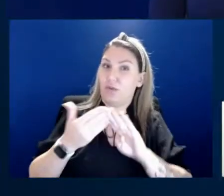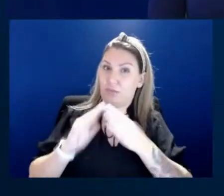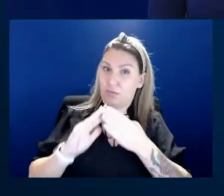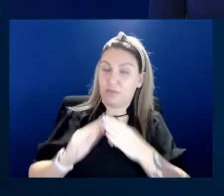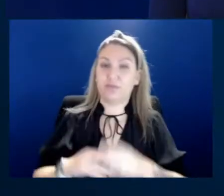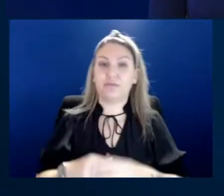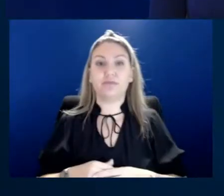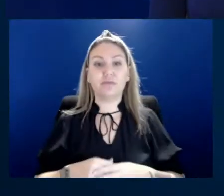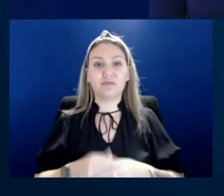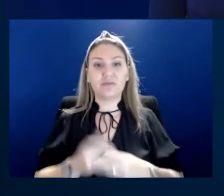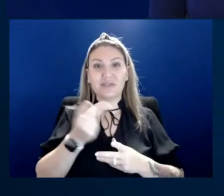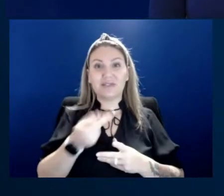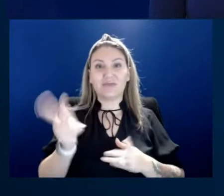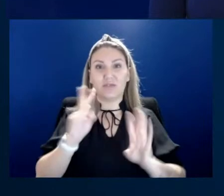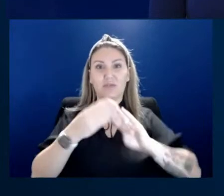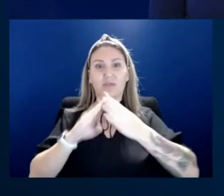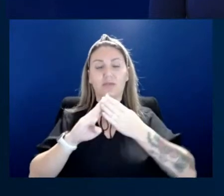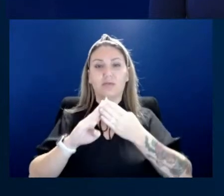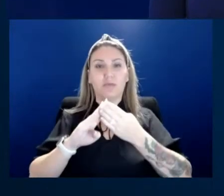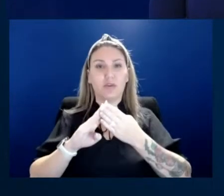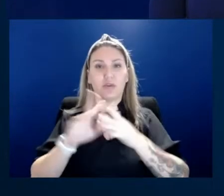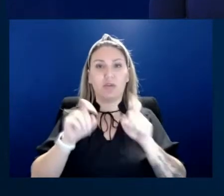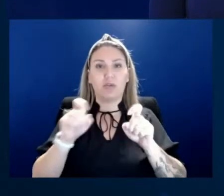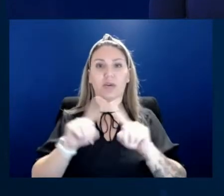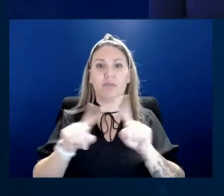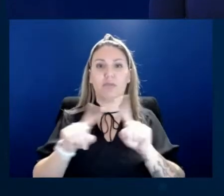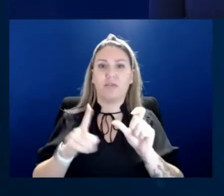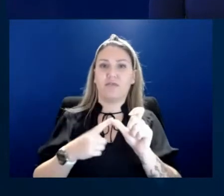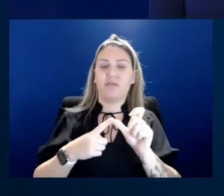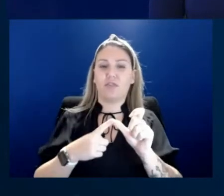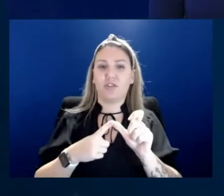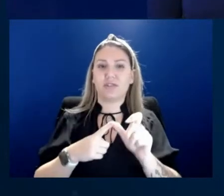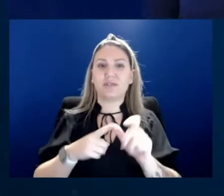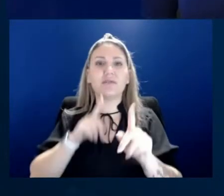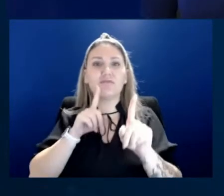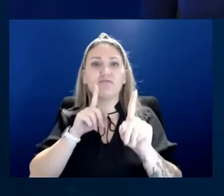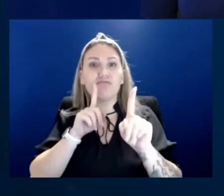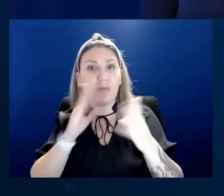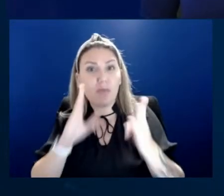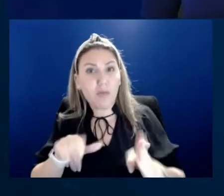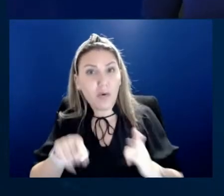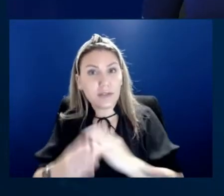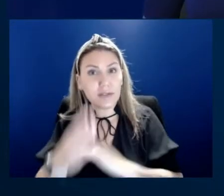have a couple of community questions, but I want to know first, any reporters on the line today?